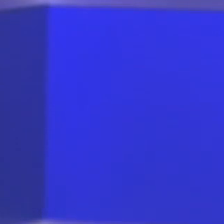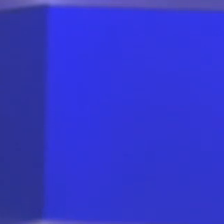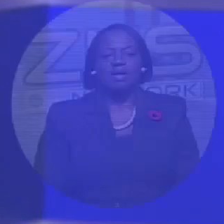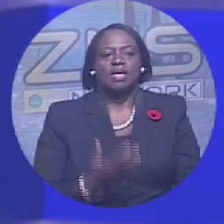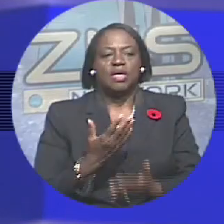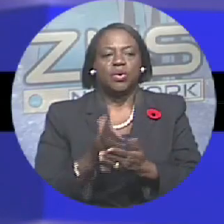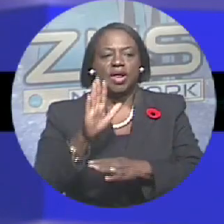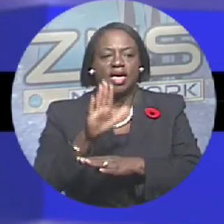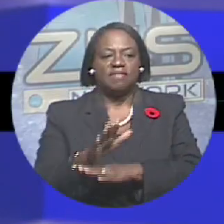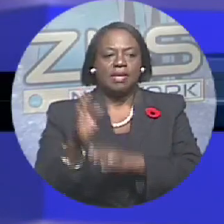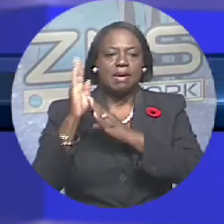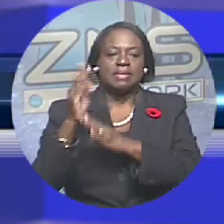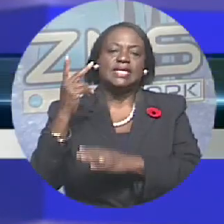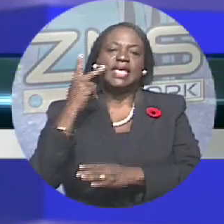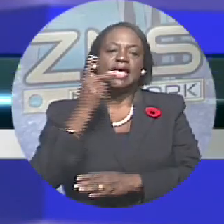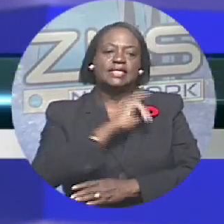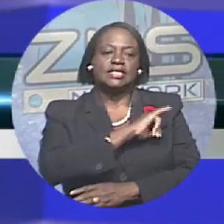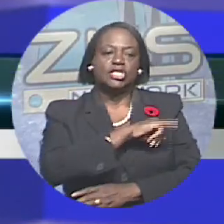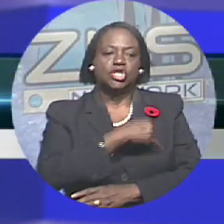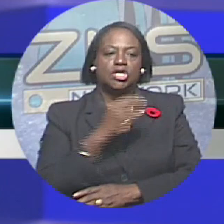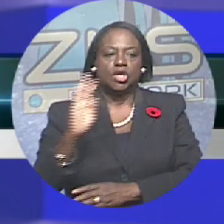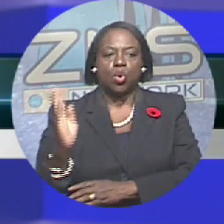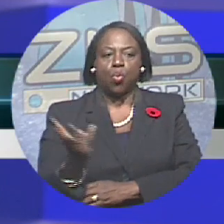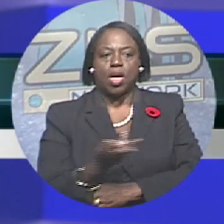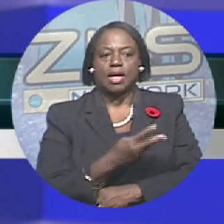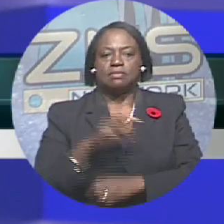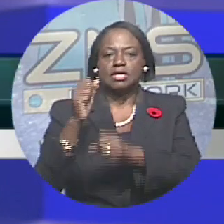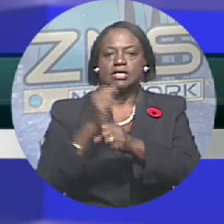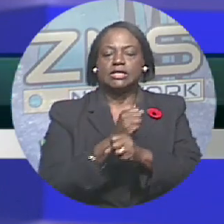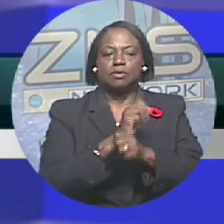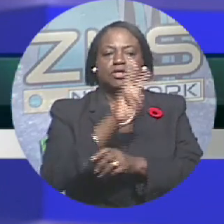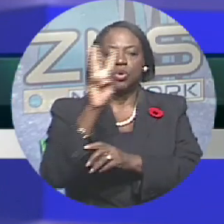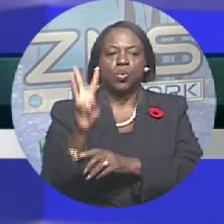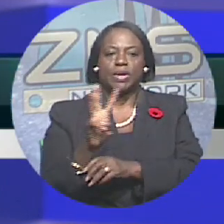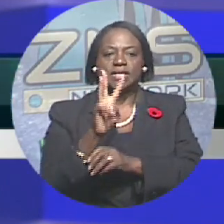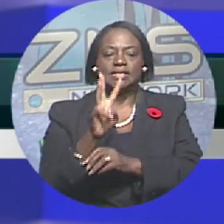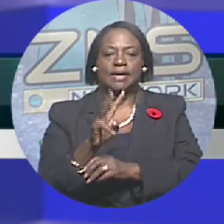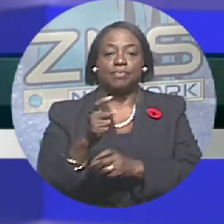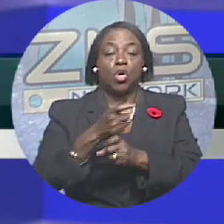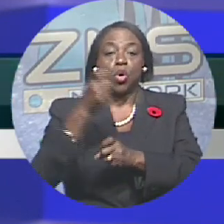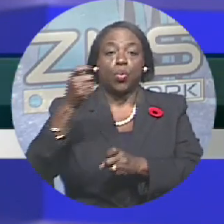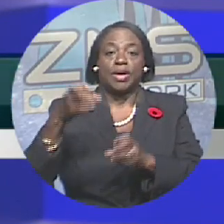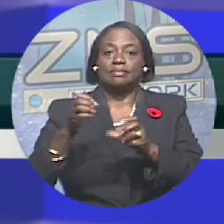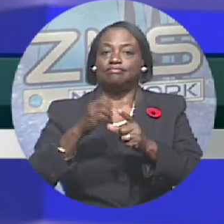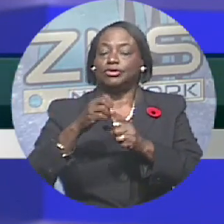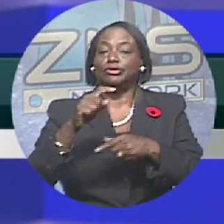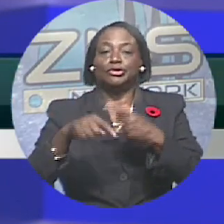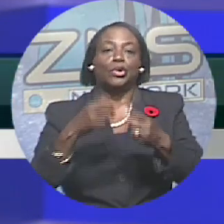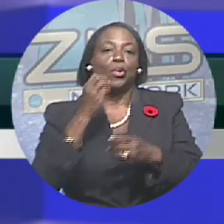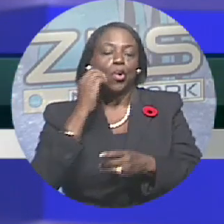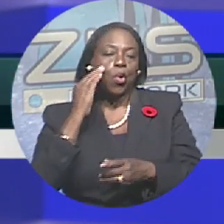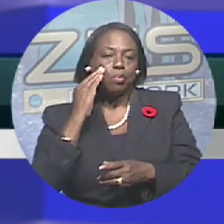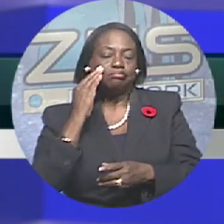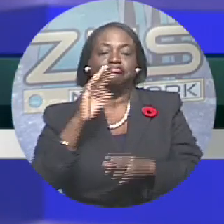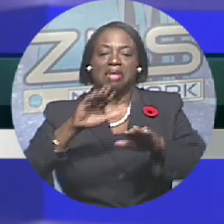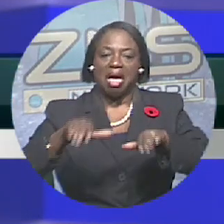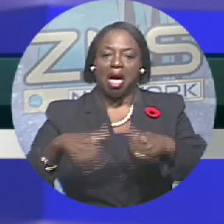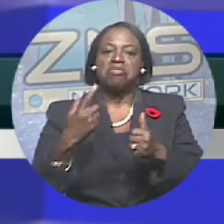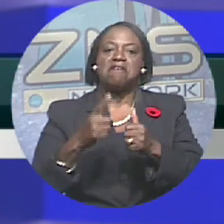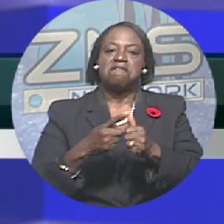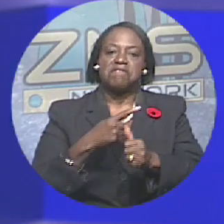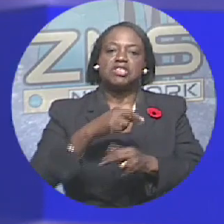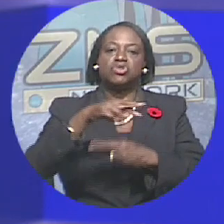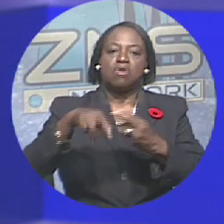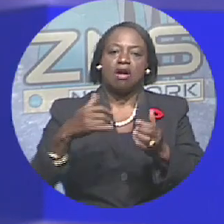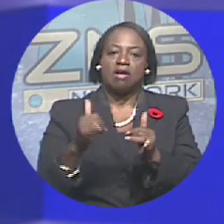Good evening, Bahamas. I'm Kelsey Johnson. Welcome to Sports Wednesday. Win or go home. That's how the first round of play in the